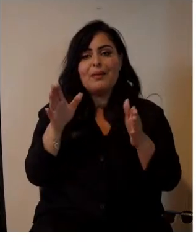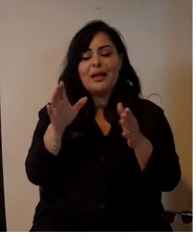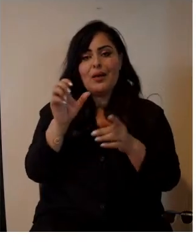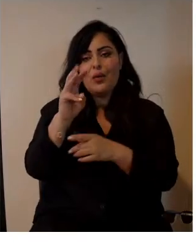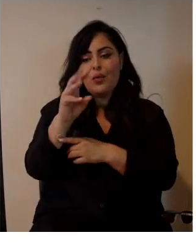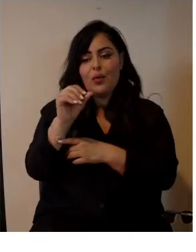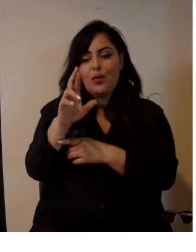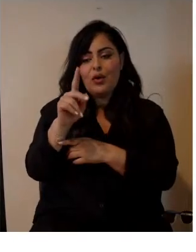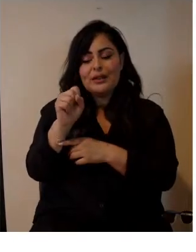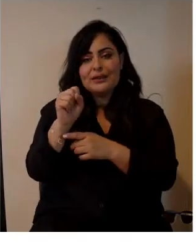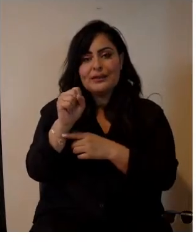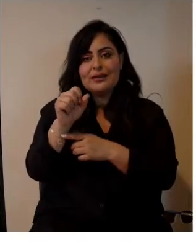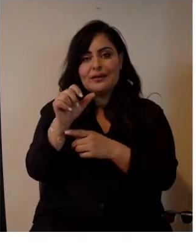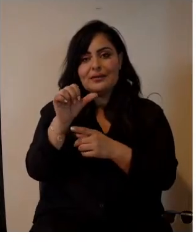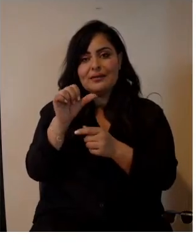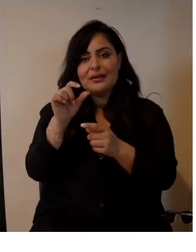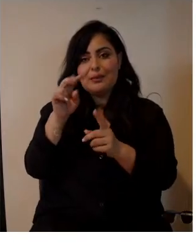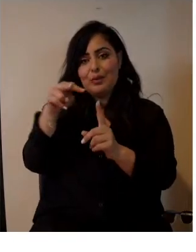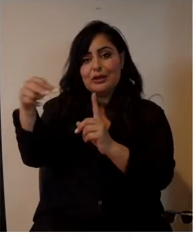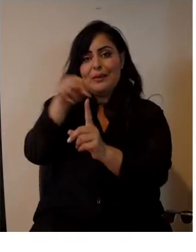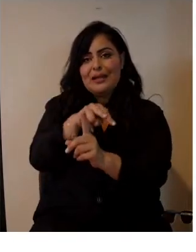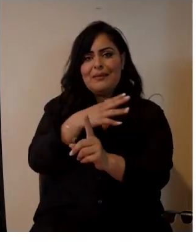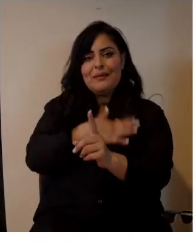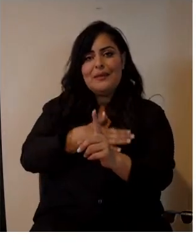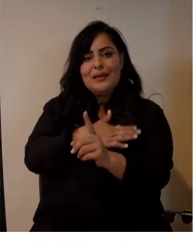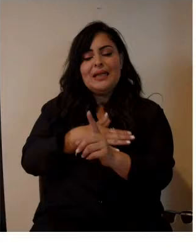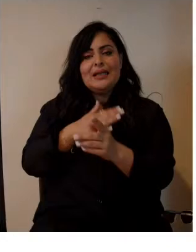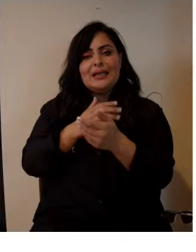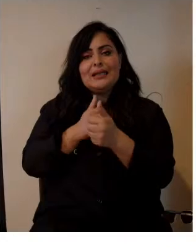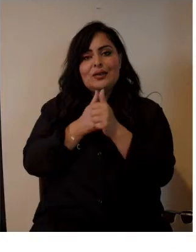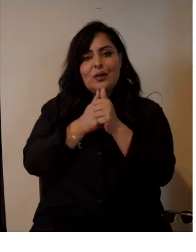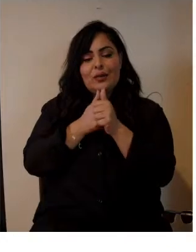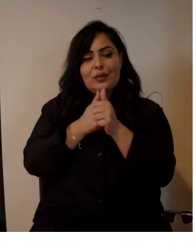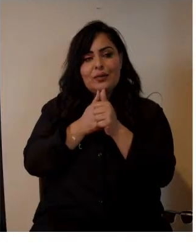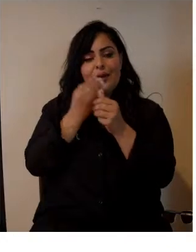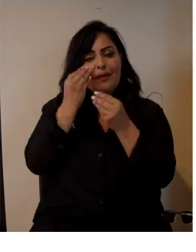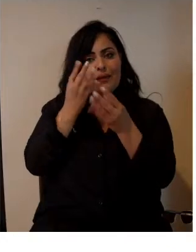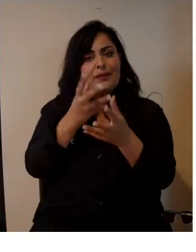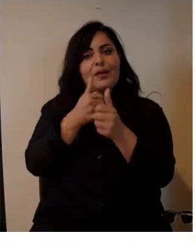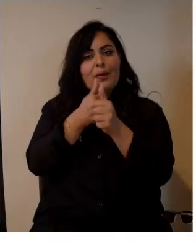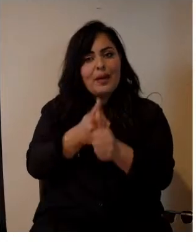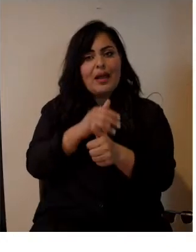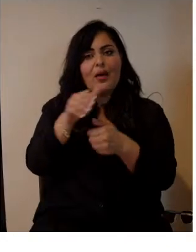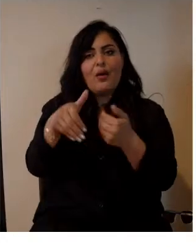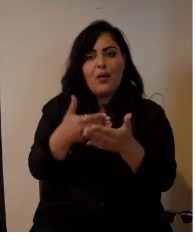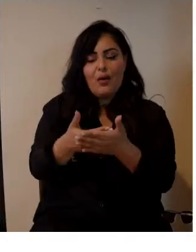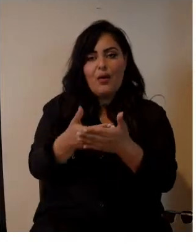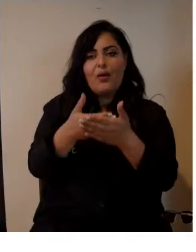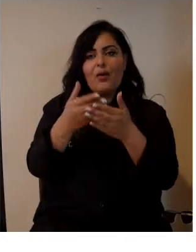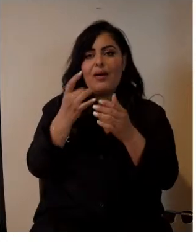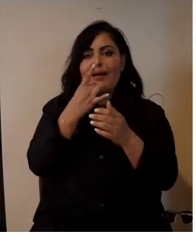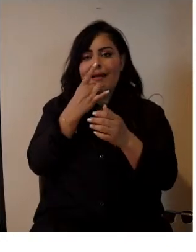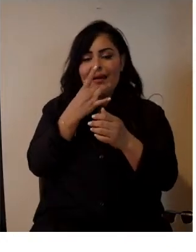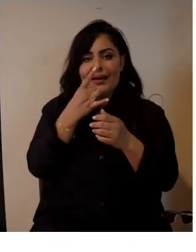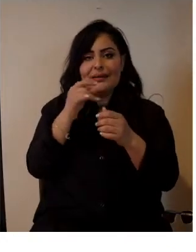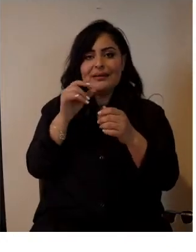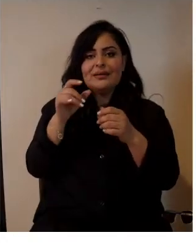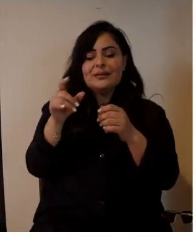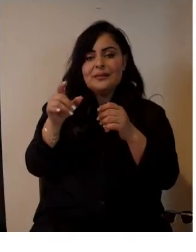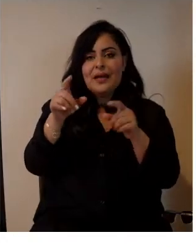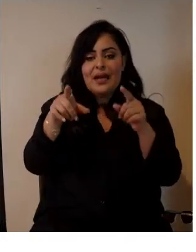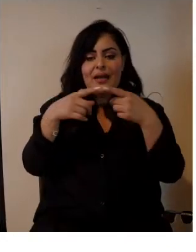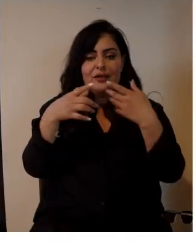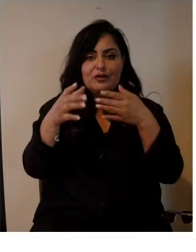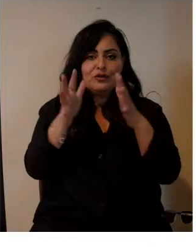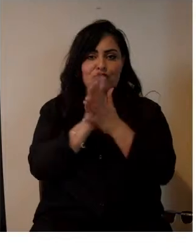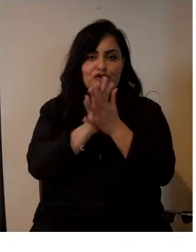to not to obey all traffic and controlled intersections. We have some of the intersections that are